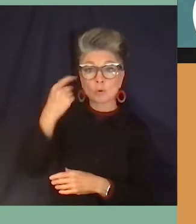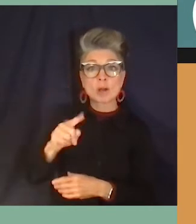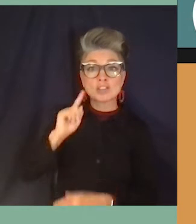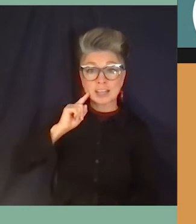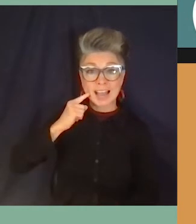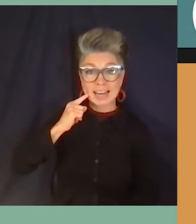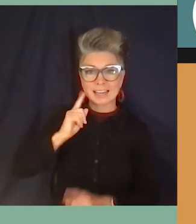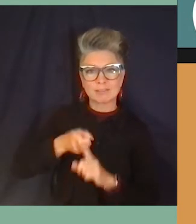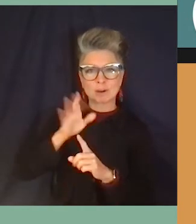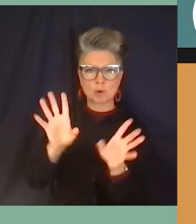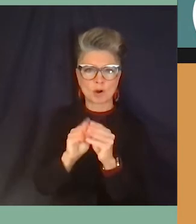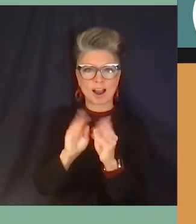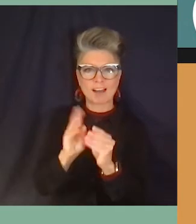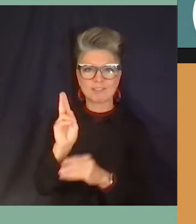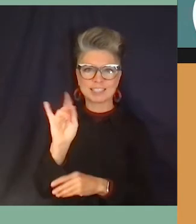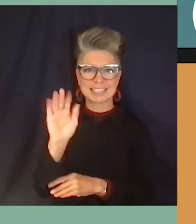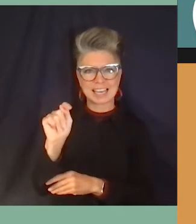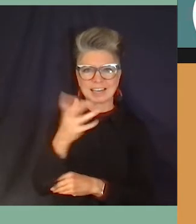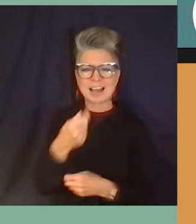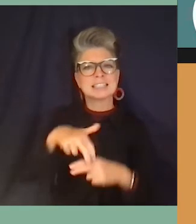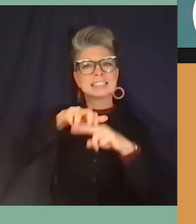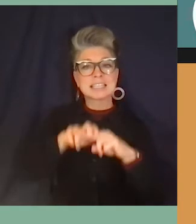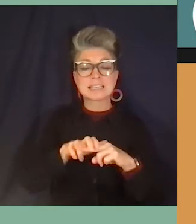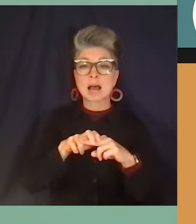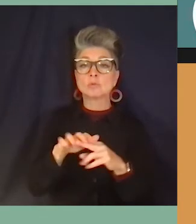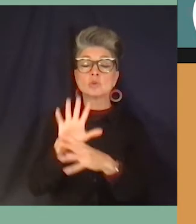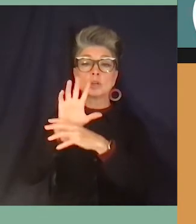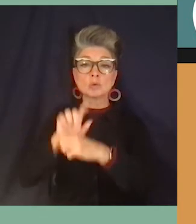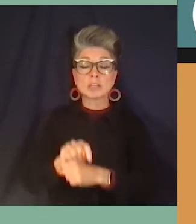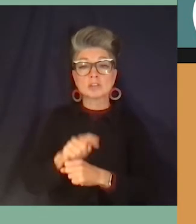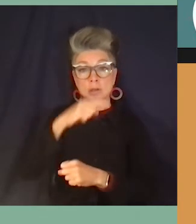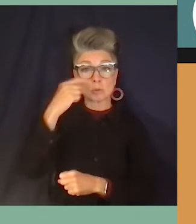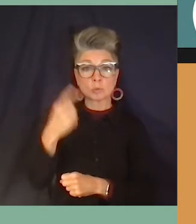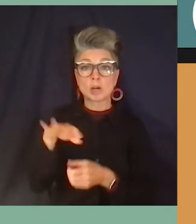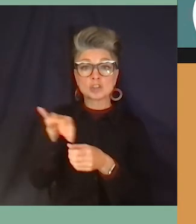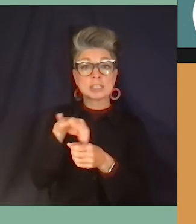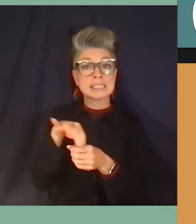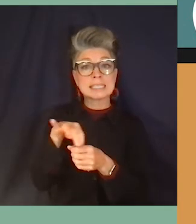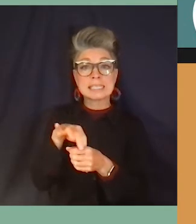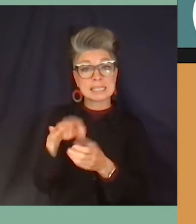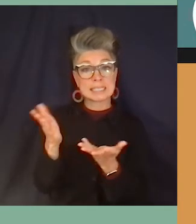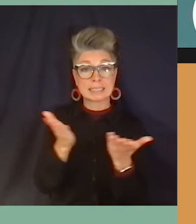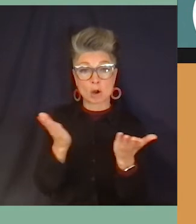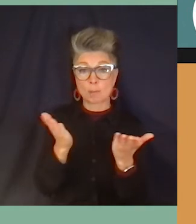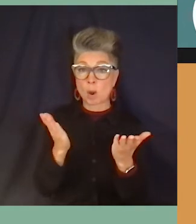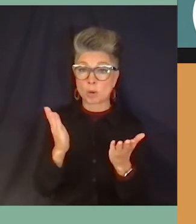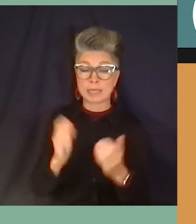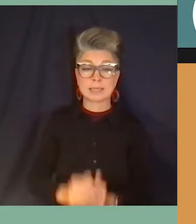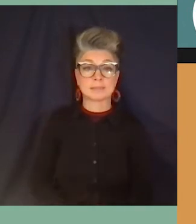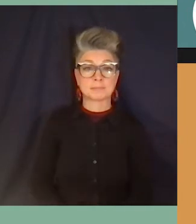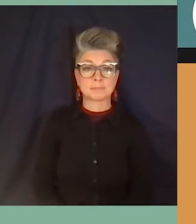the Russian candy from your conference kit and sit down to a traditional Russian tea ceremony.